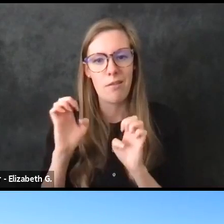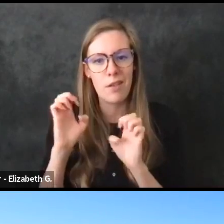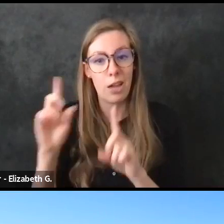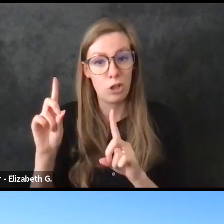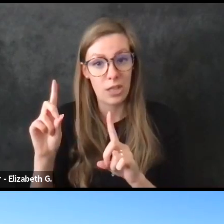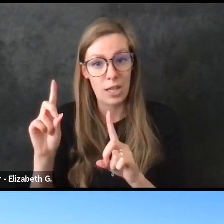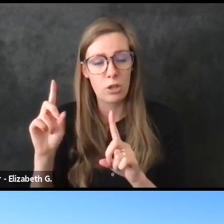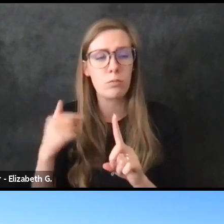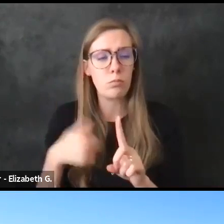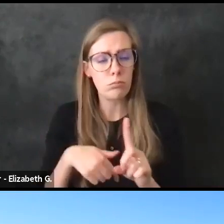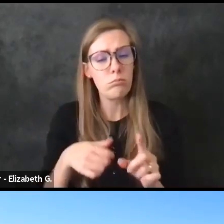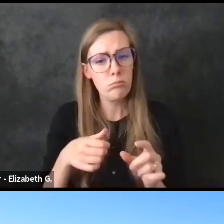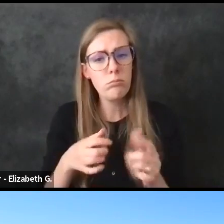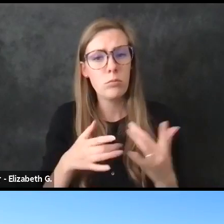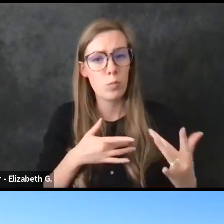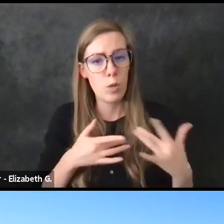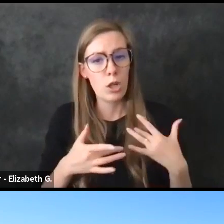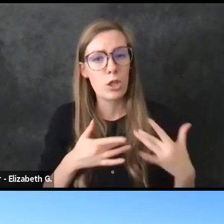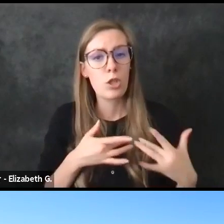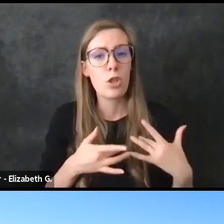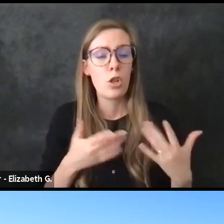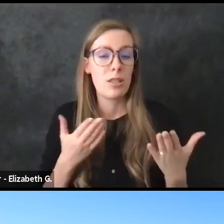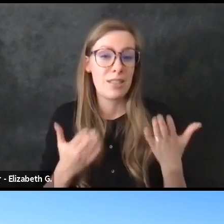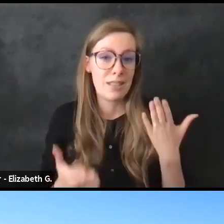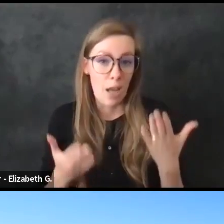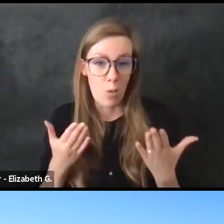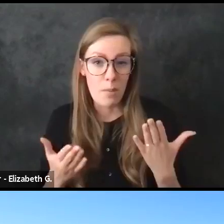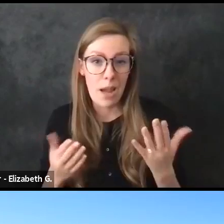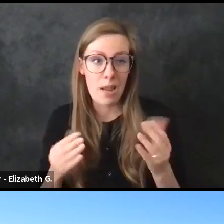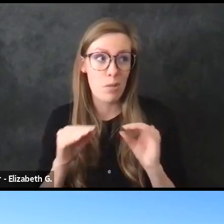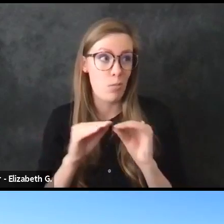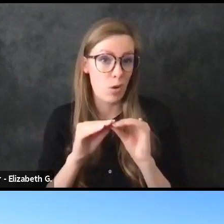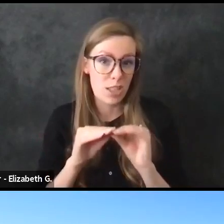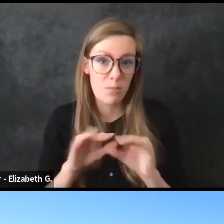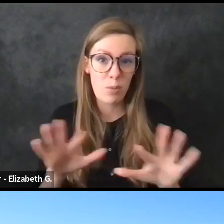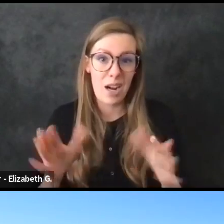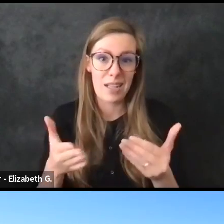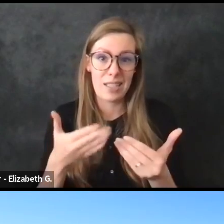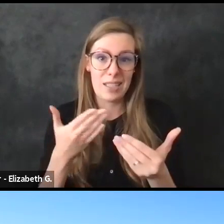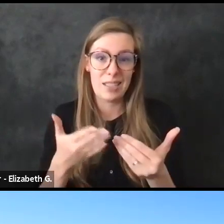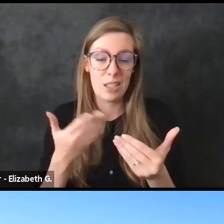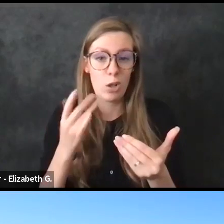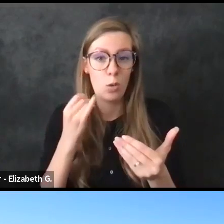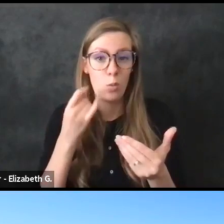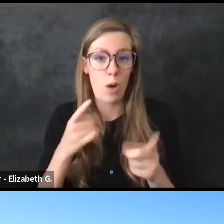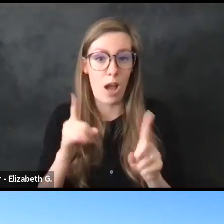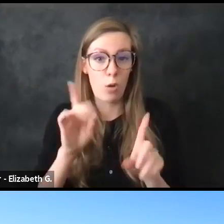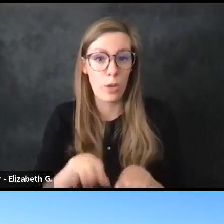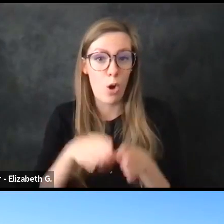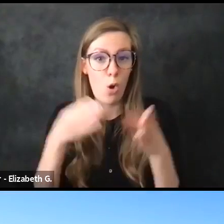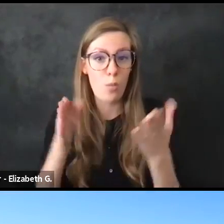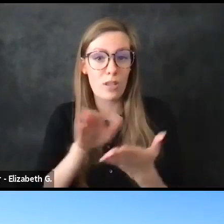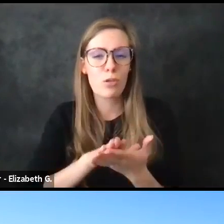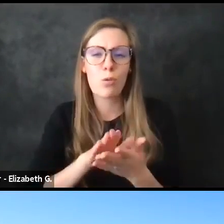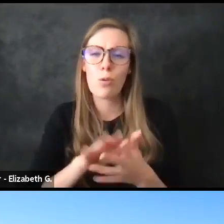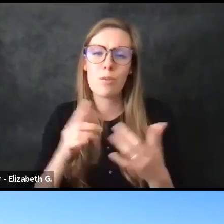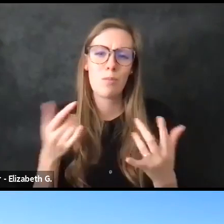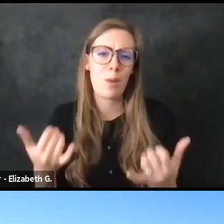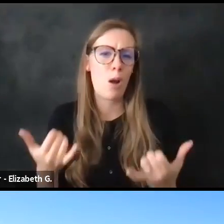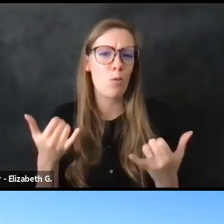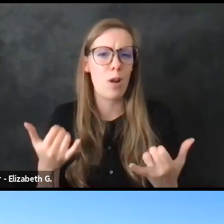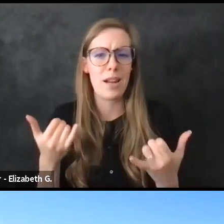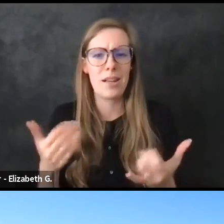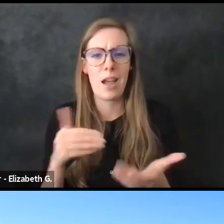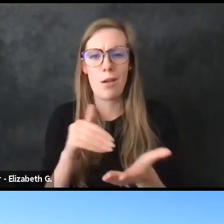the concern that we may see more cases and possibly outbreaks as we reopen schools. However, at this point, Dr.